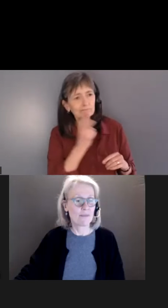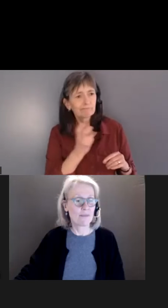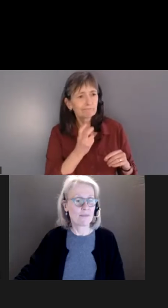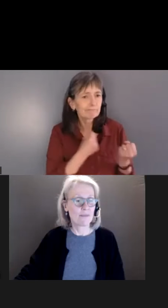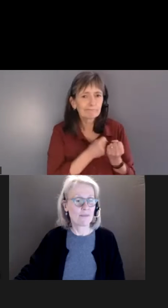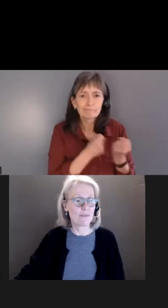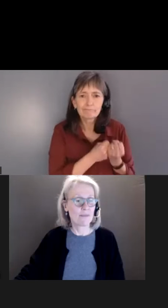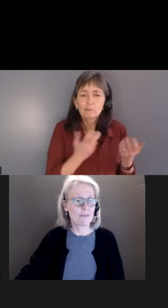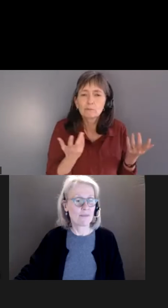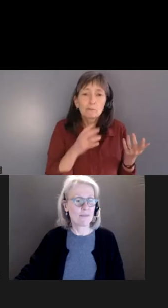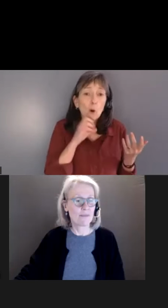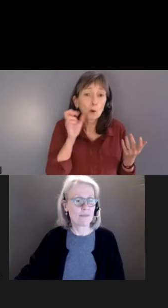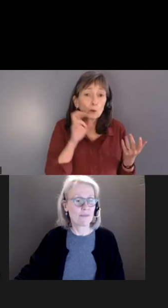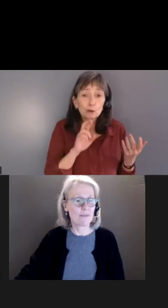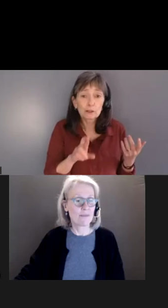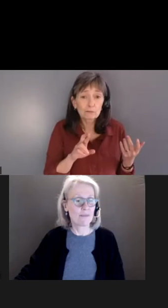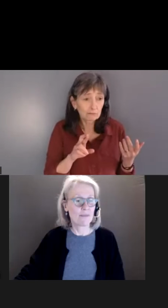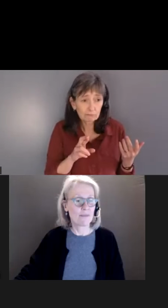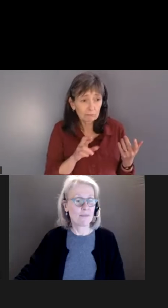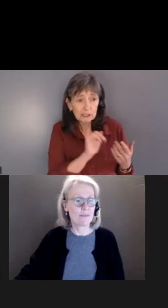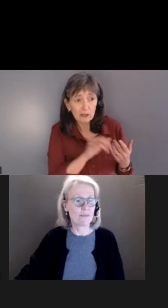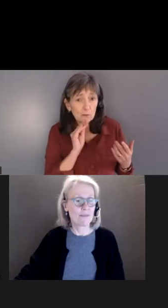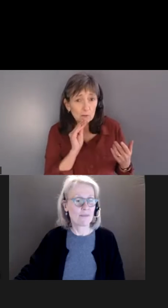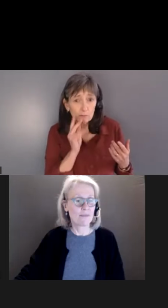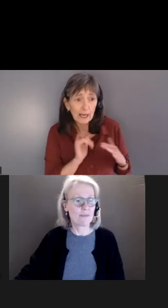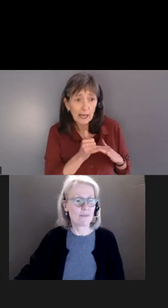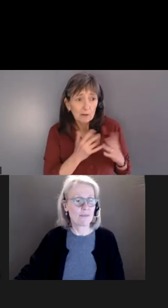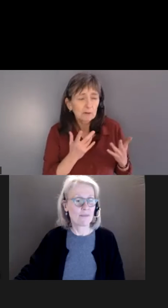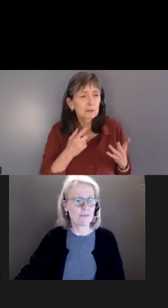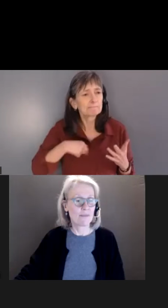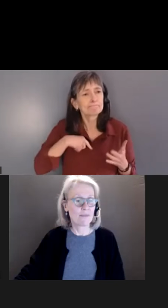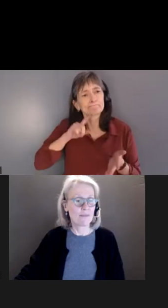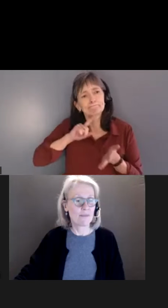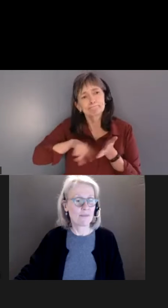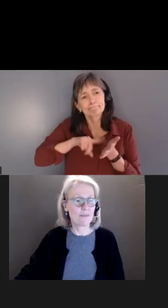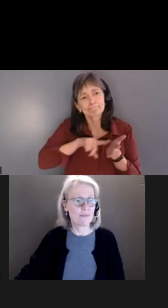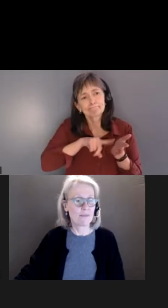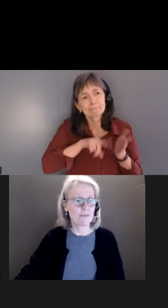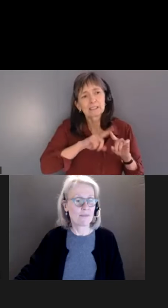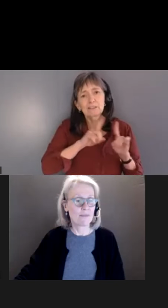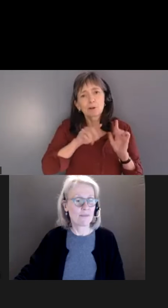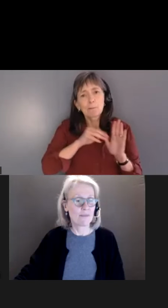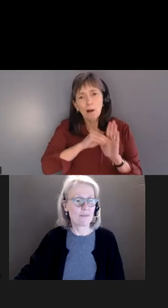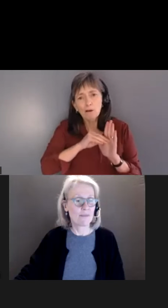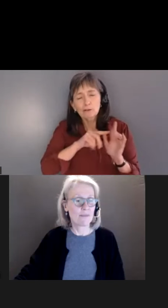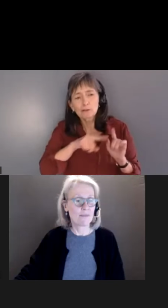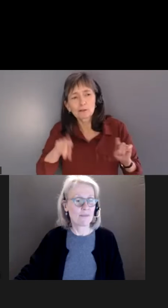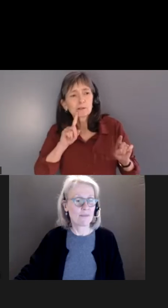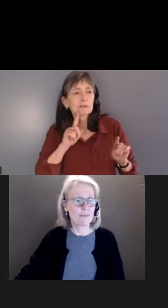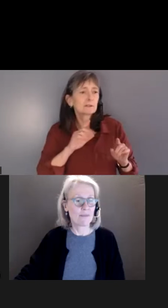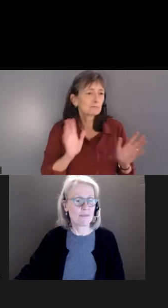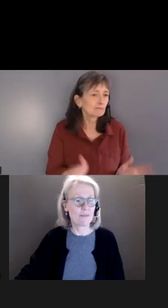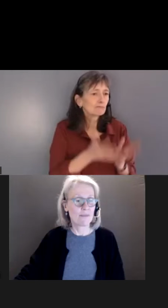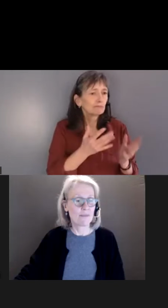support older Canadians to age in the right place, innovative housing models and infrastructure that support their independence, safety, health,